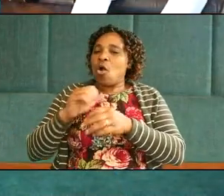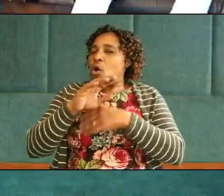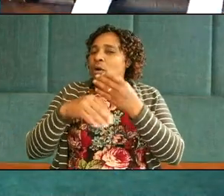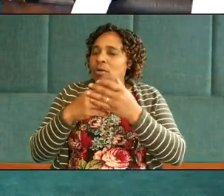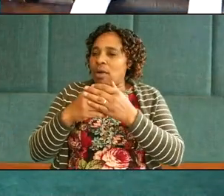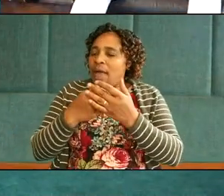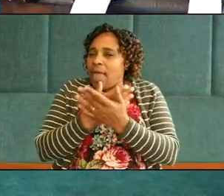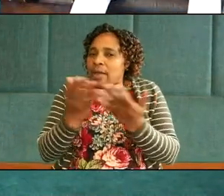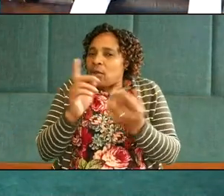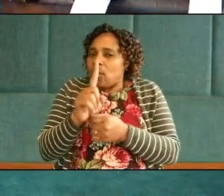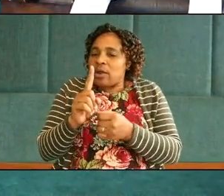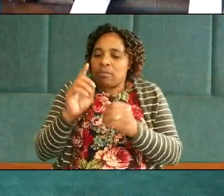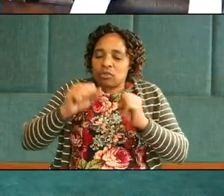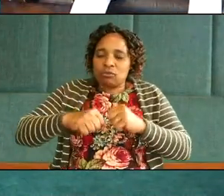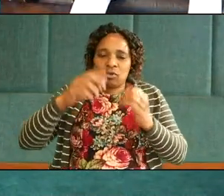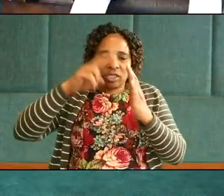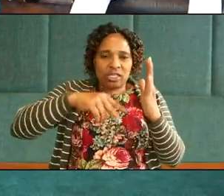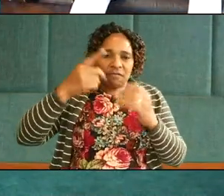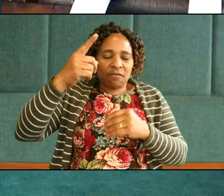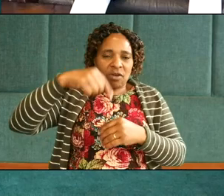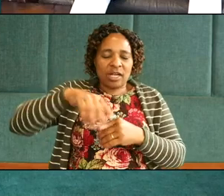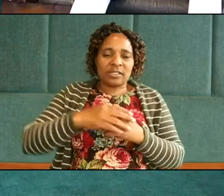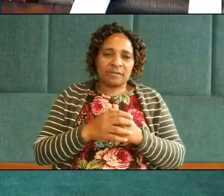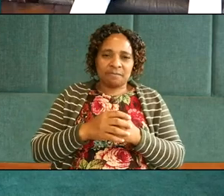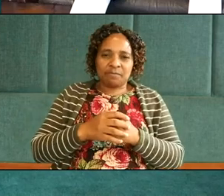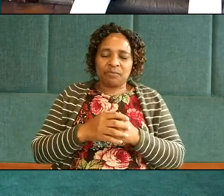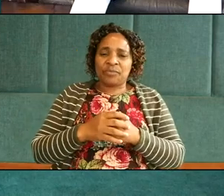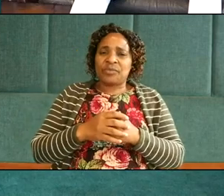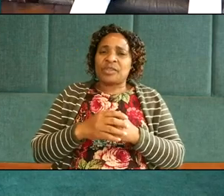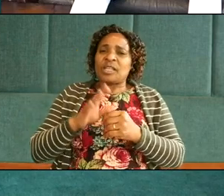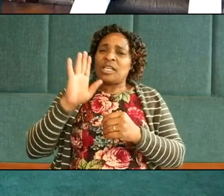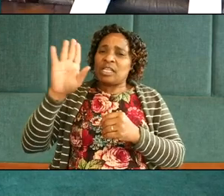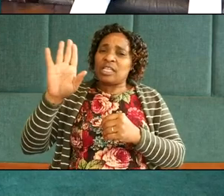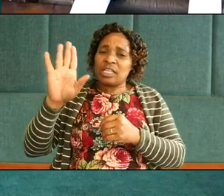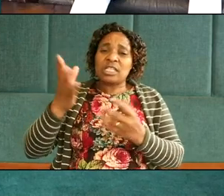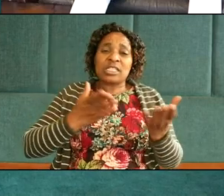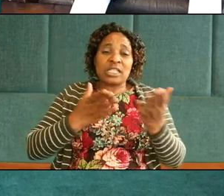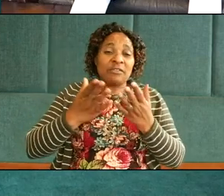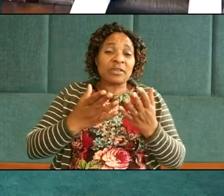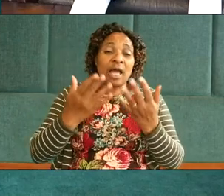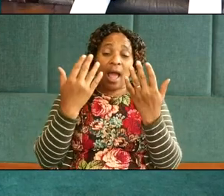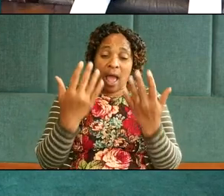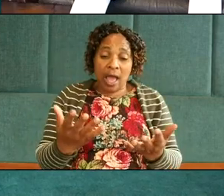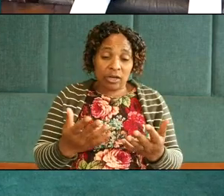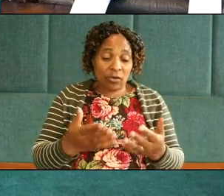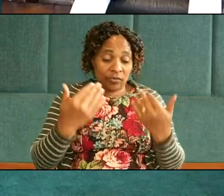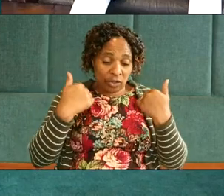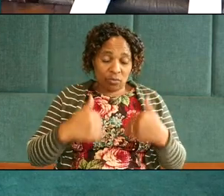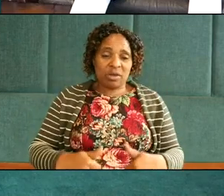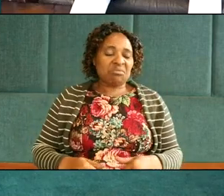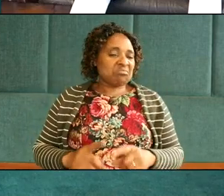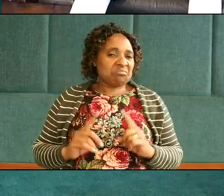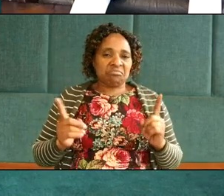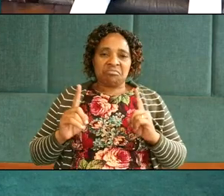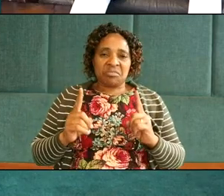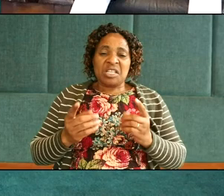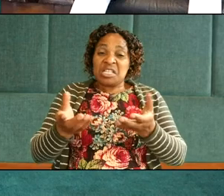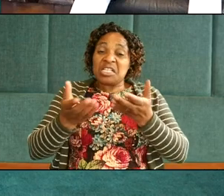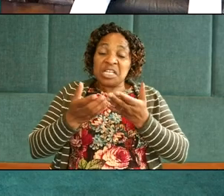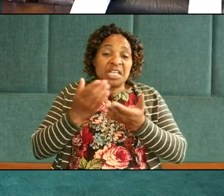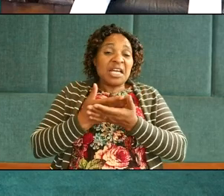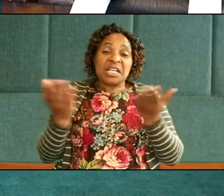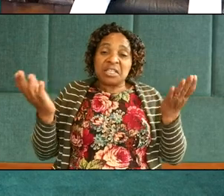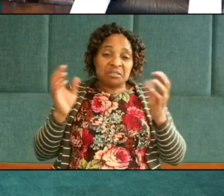for us, there's the punchline, yeah. All right, and he reads, and he is not served by human hands, as if he needed anything.